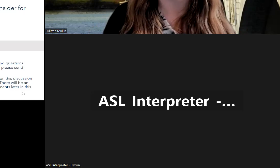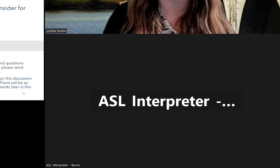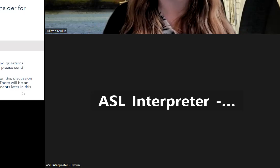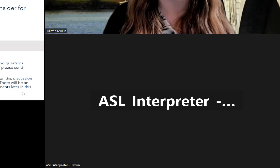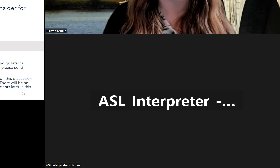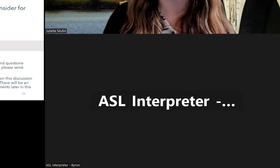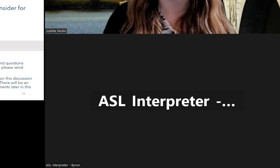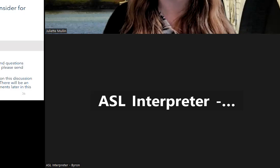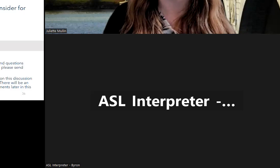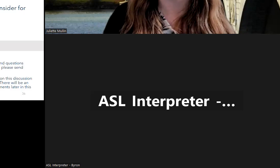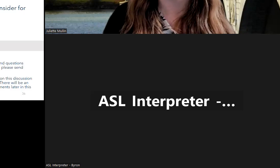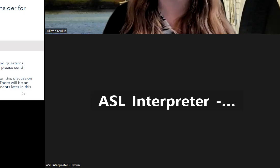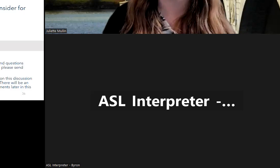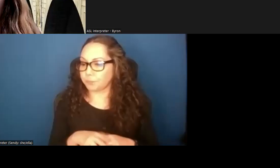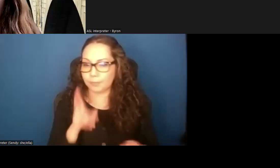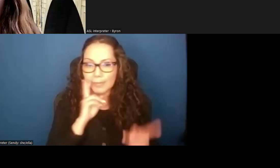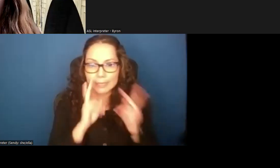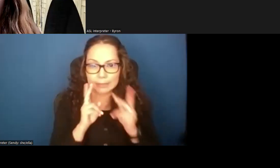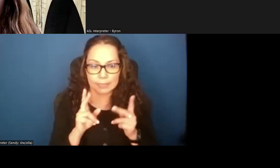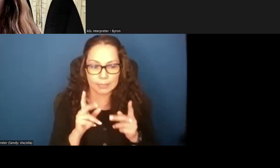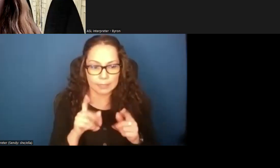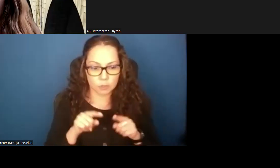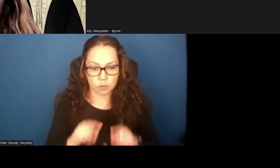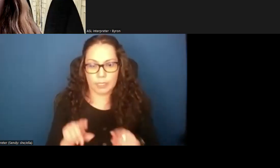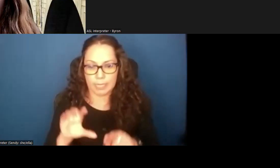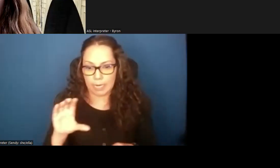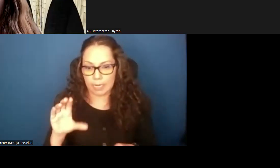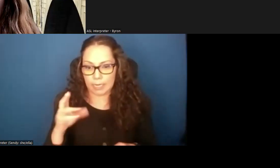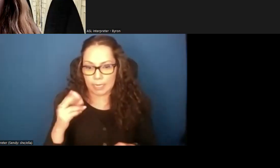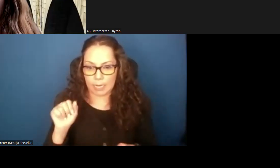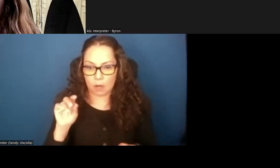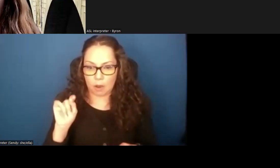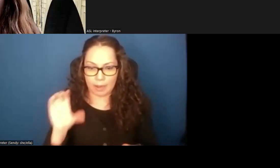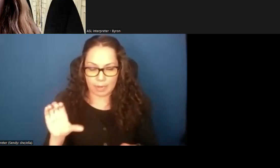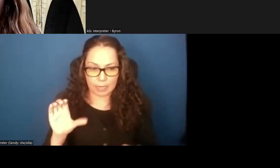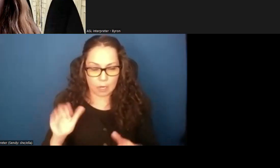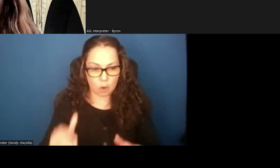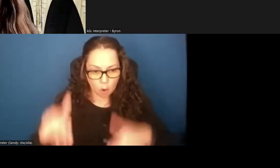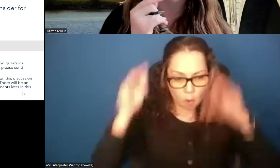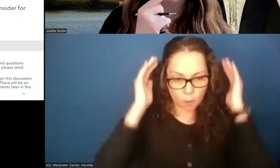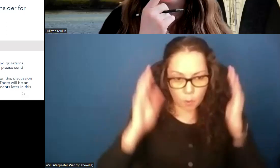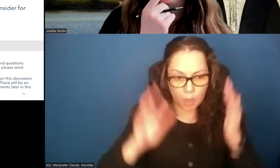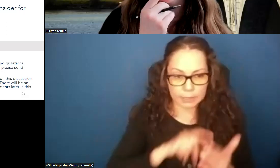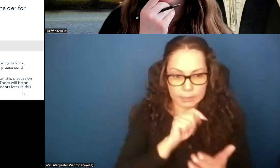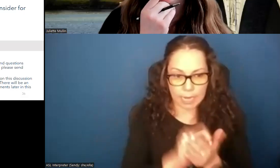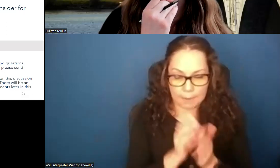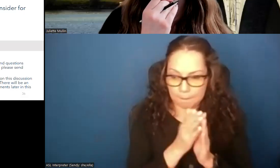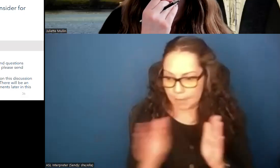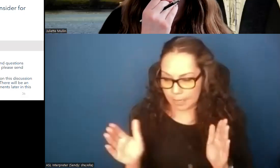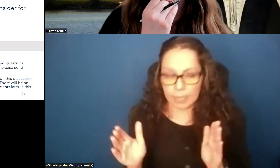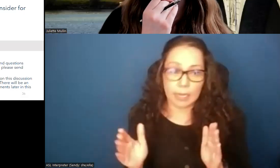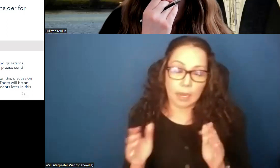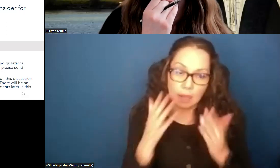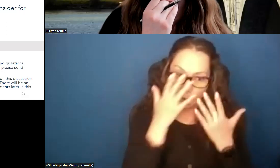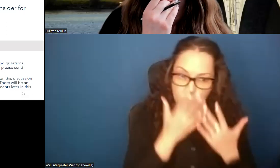very chaotic, um, and overwhelming time that was unfortunately very long-lasting,